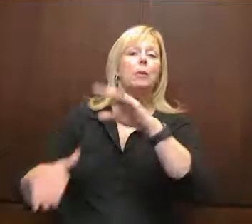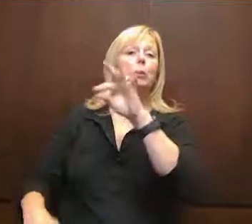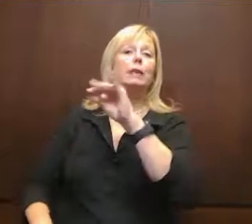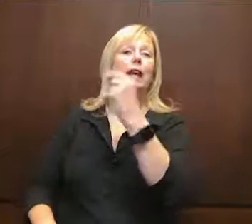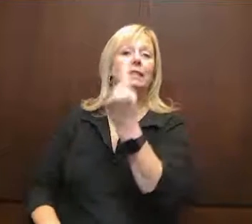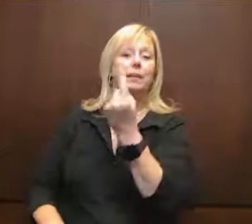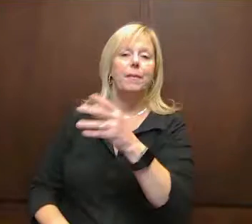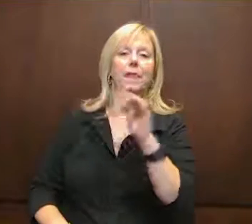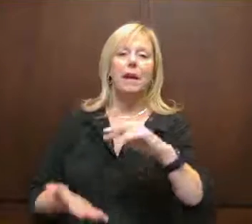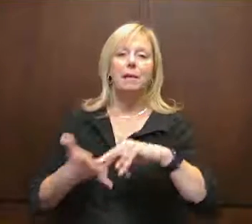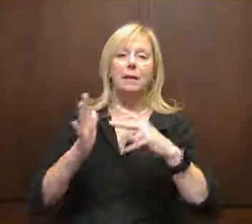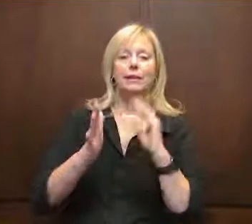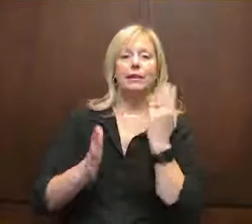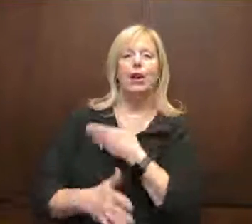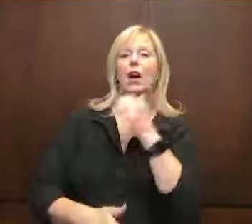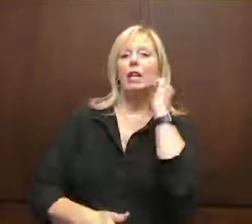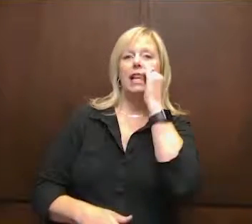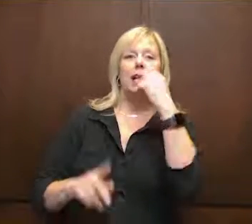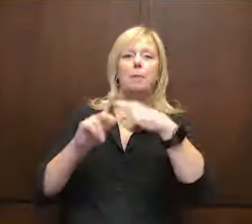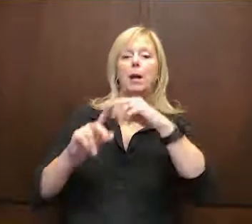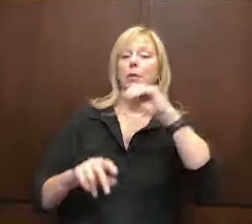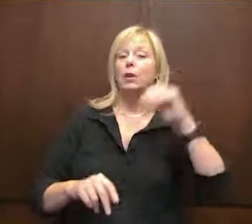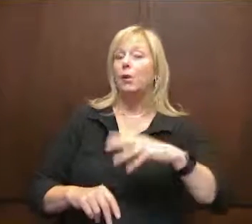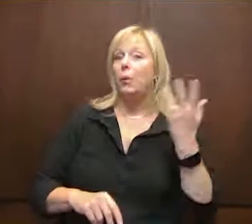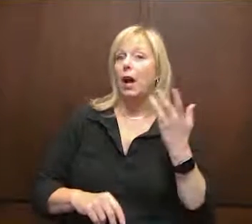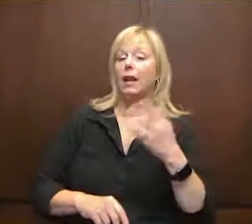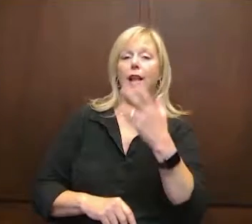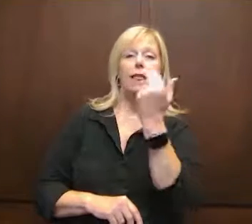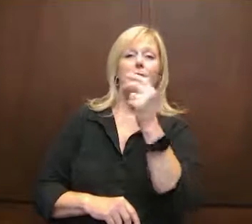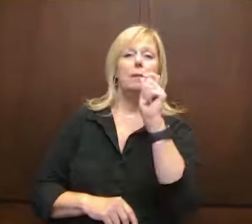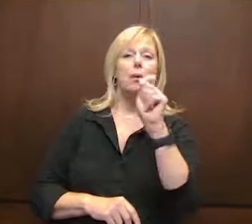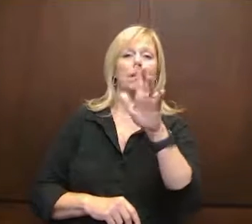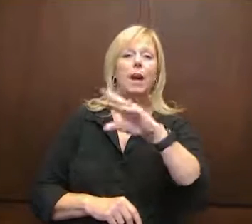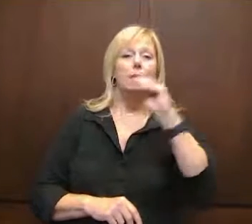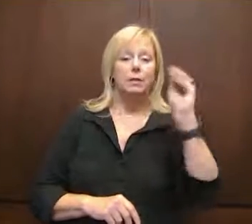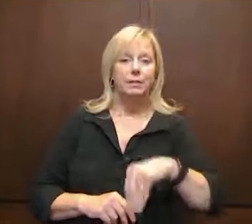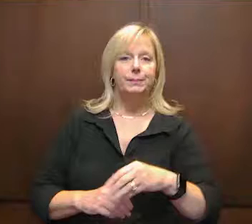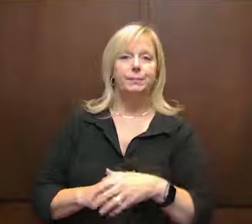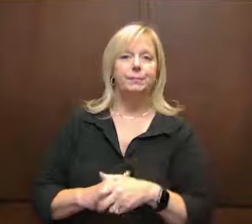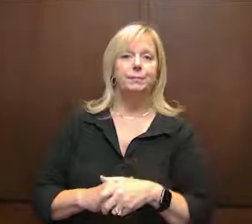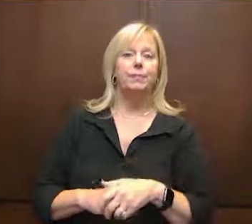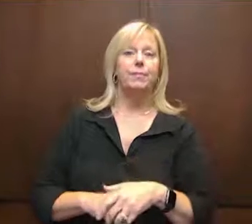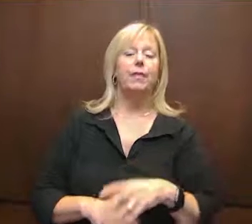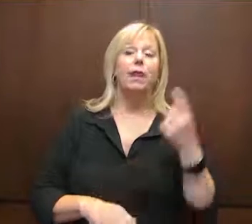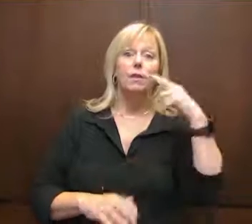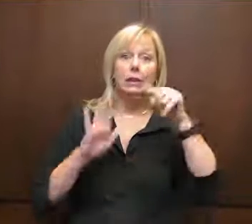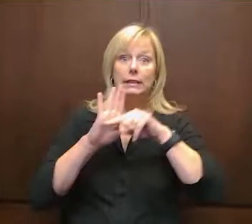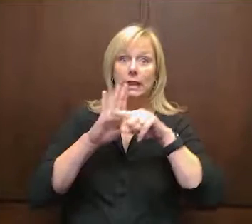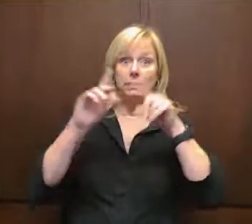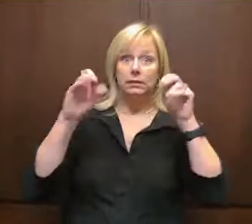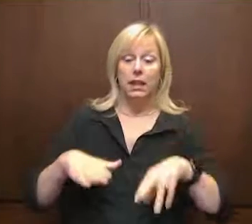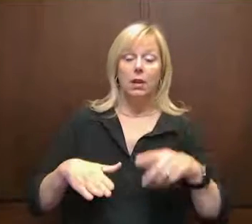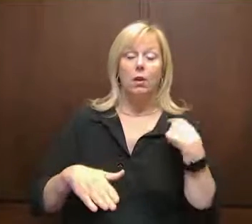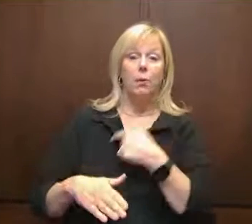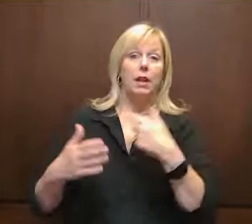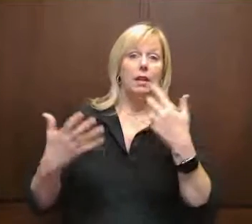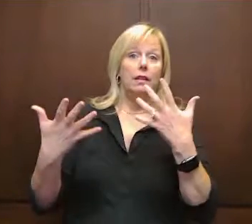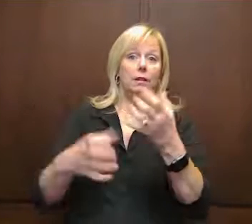90s. That brings our daily county positivity today to 13.5%. For negative tests, we've